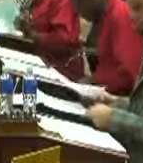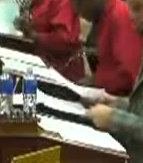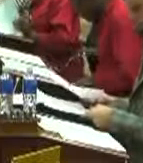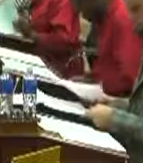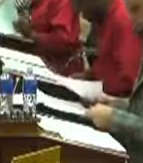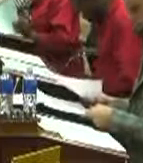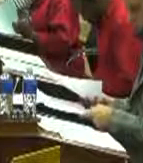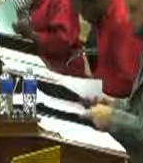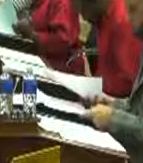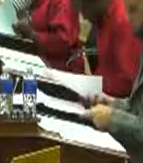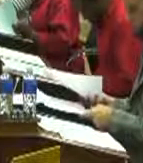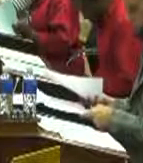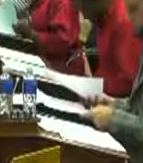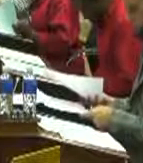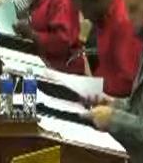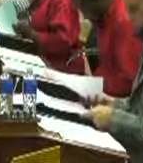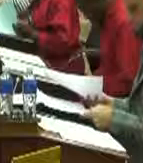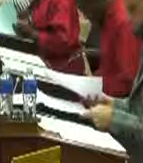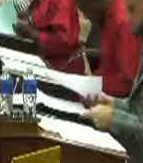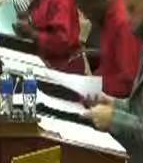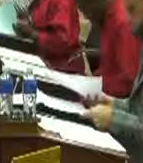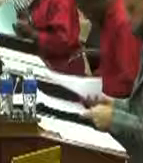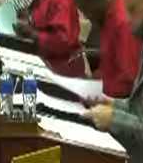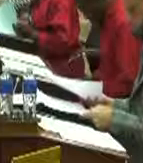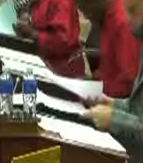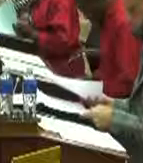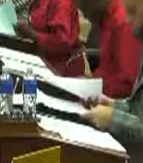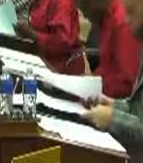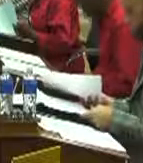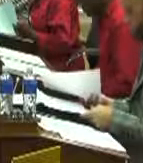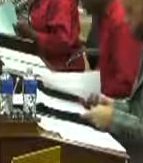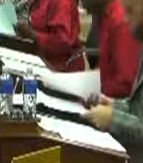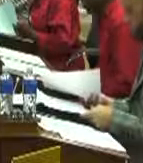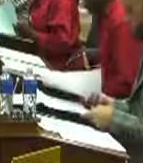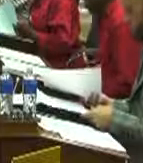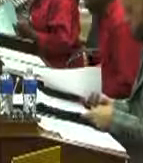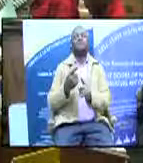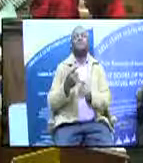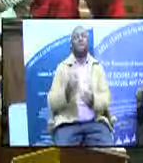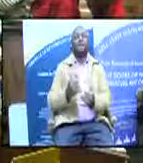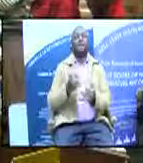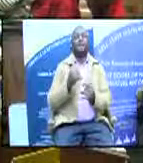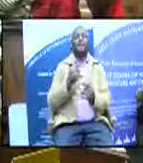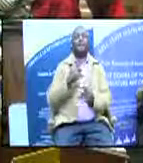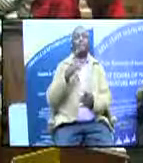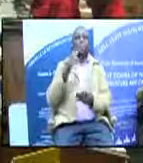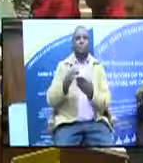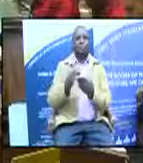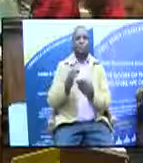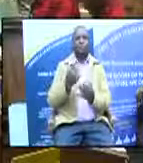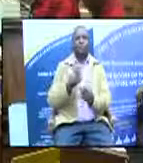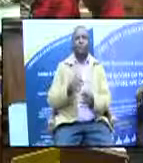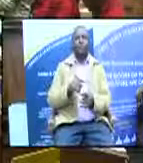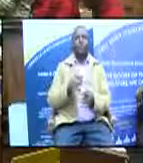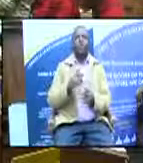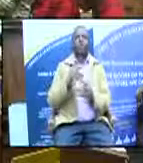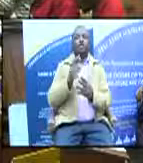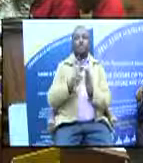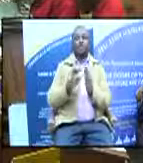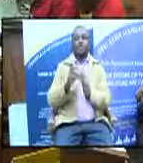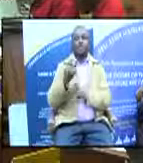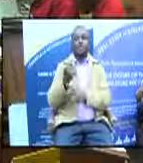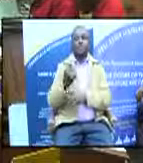are therefore going to move to motions according to Rule 61 to 63.